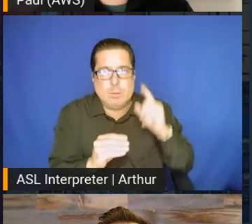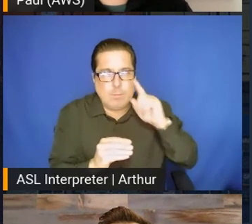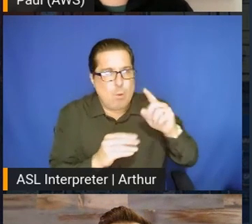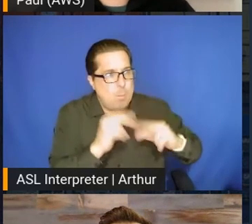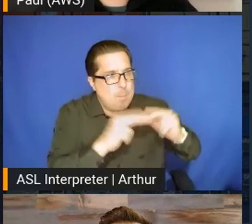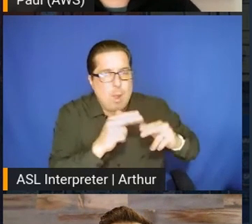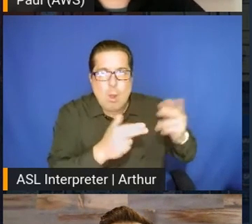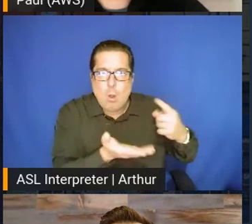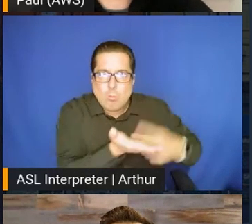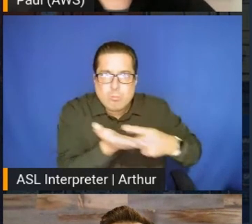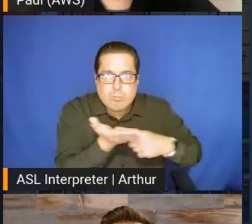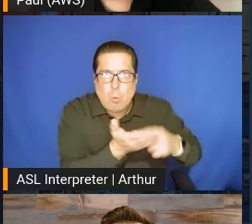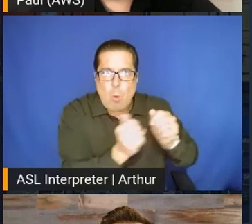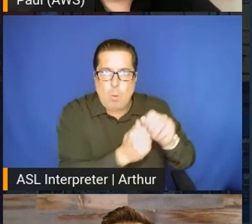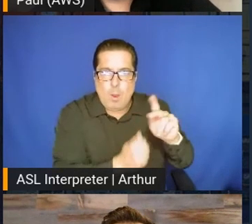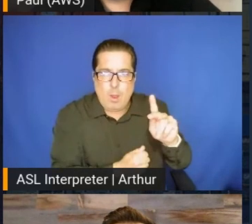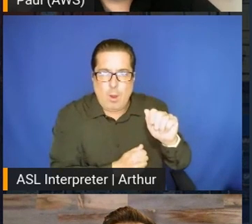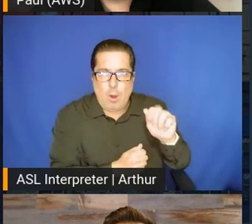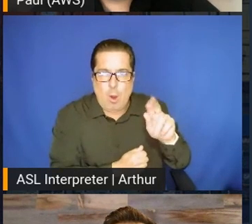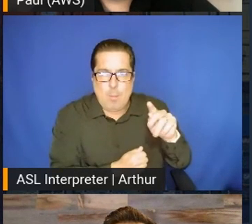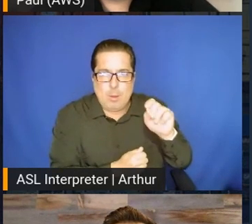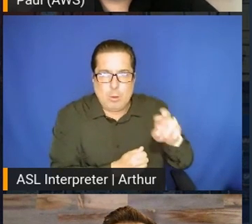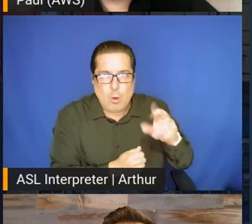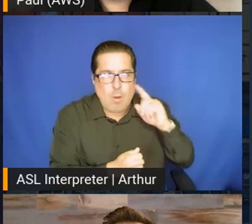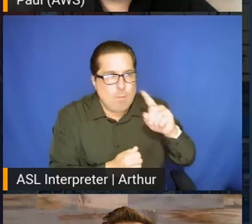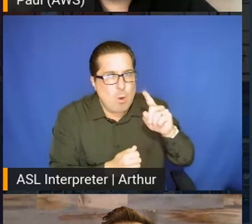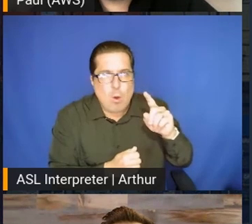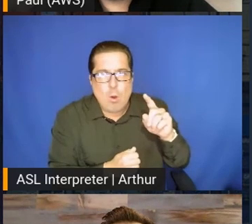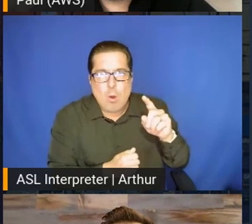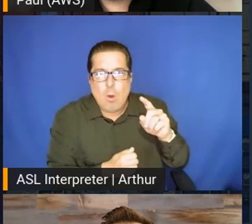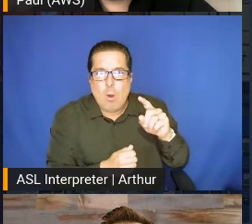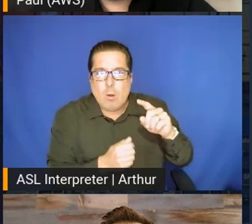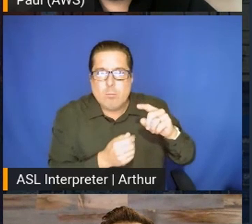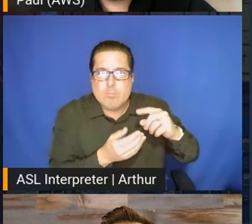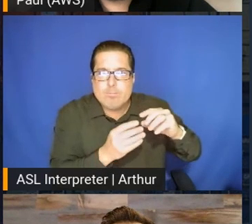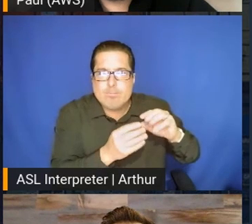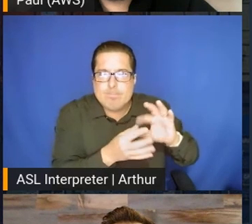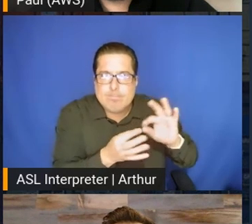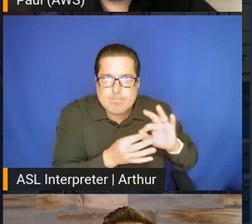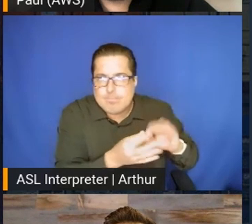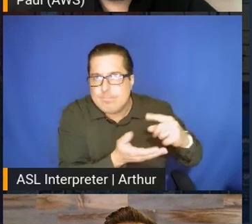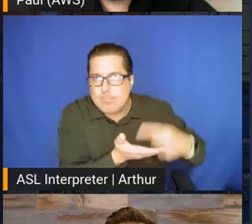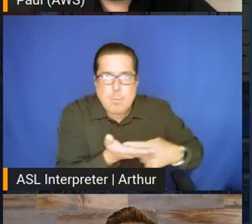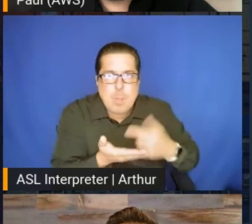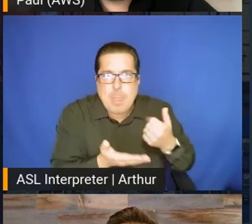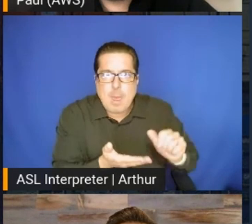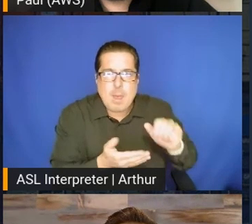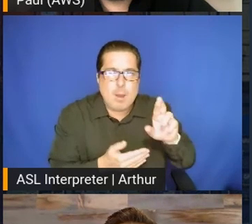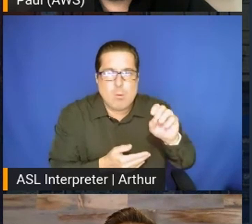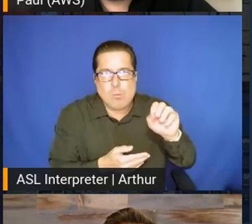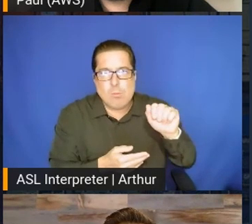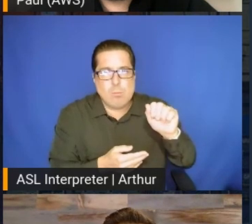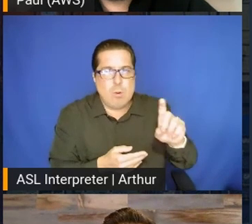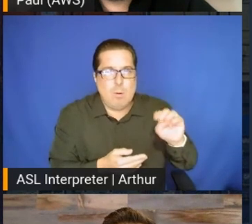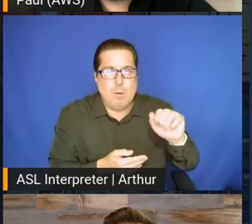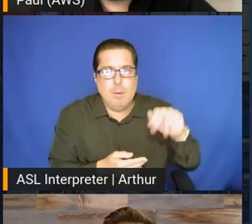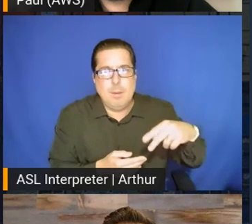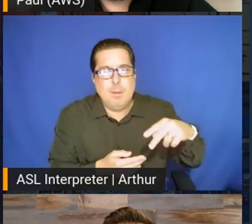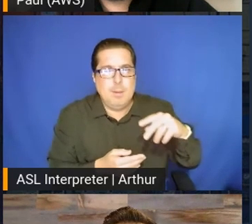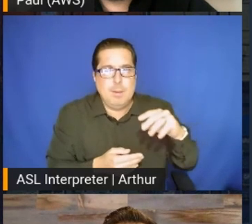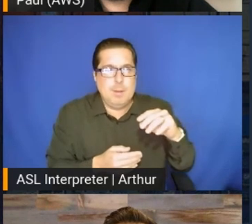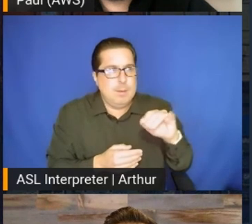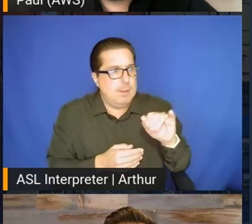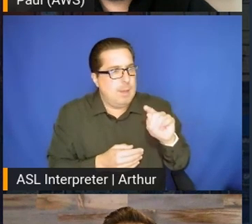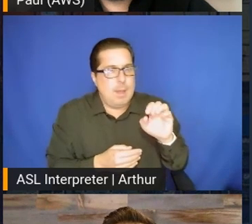then help them if they face any issues, or if there's any roadmap item that they want to